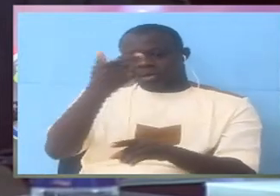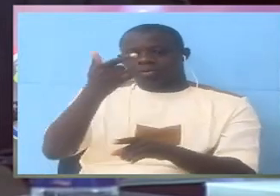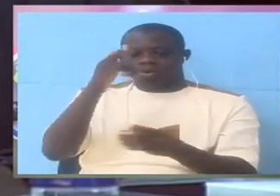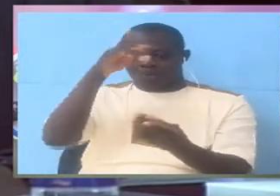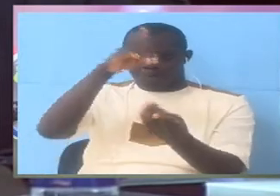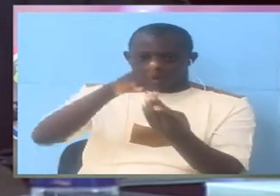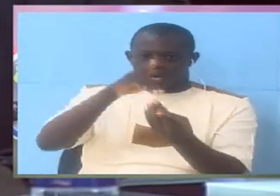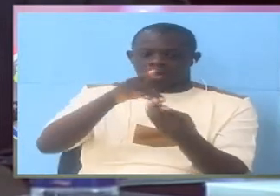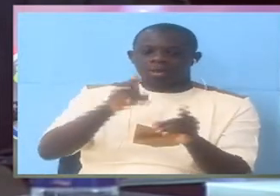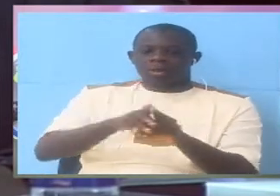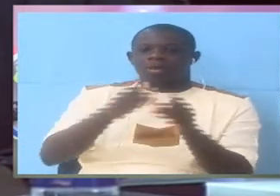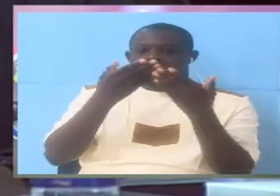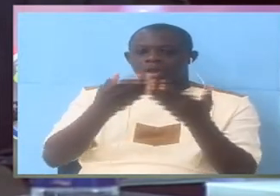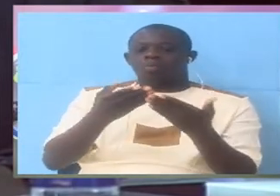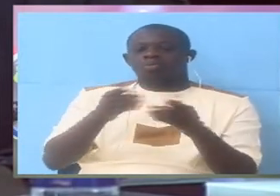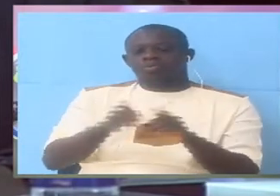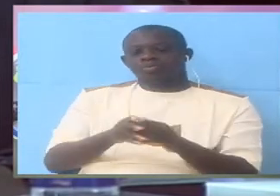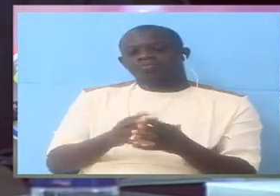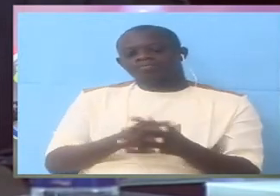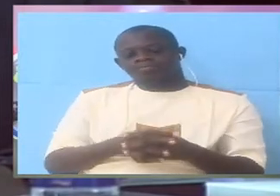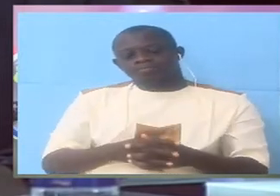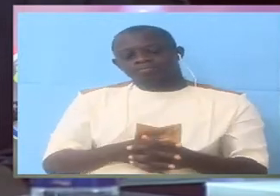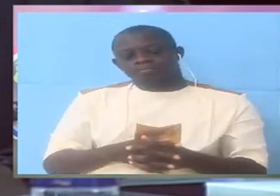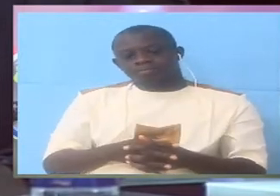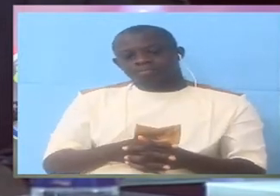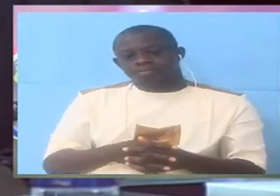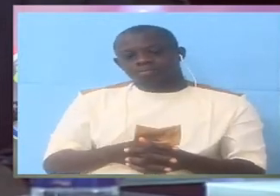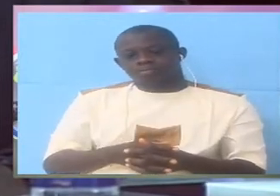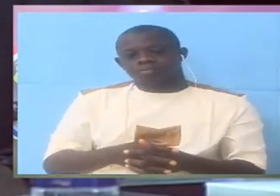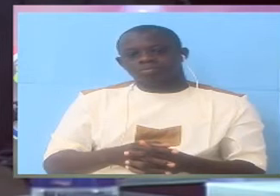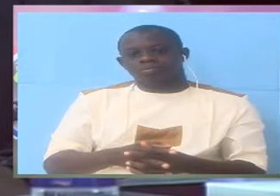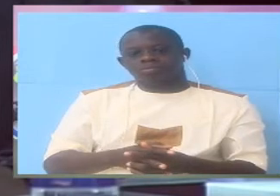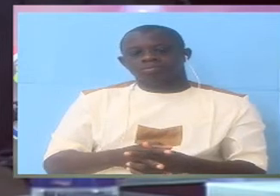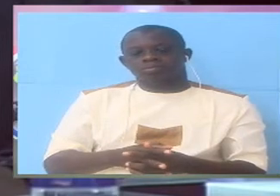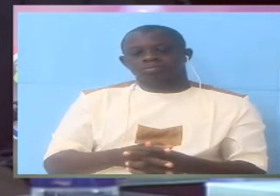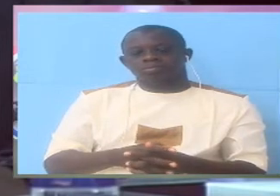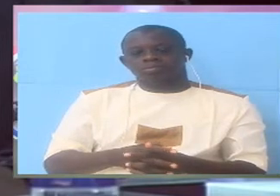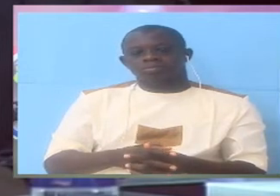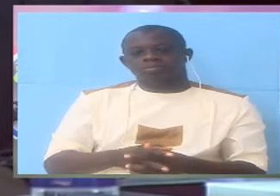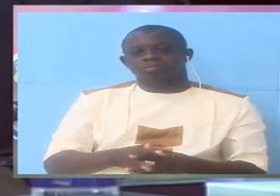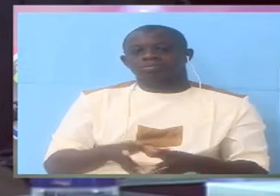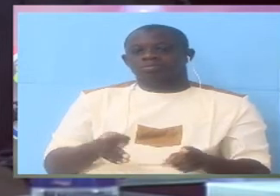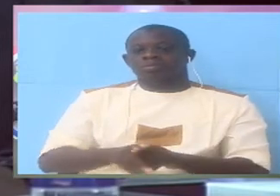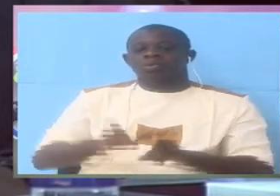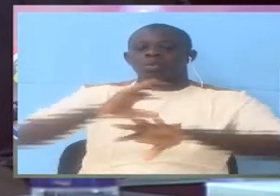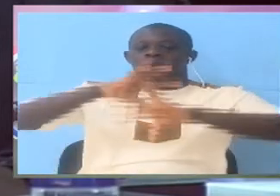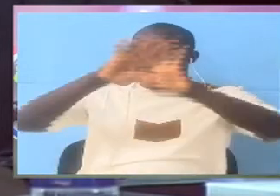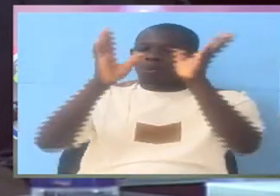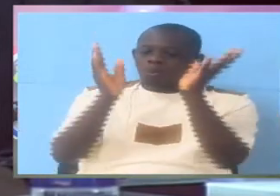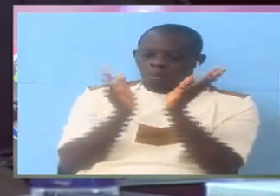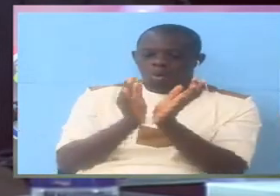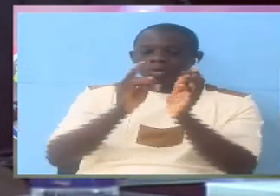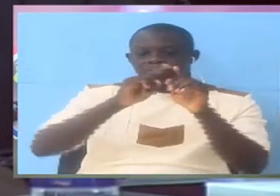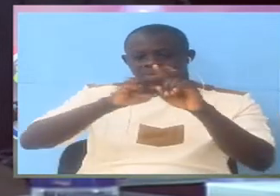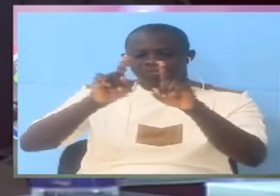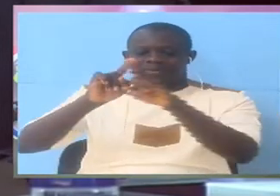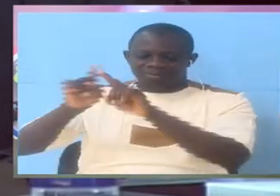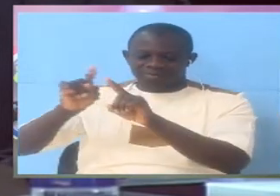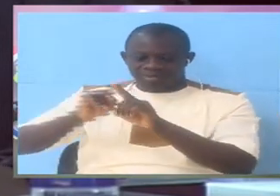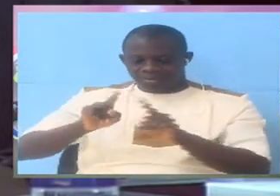We had covered them, all these points during your testimony for